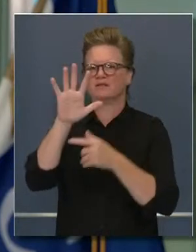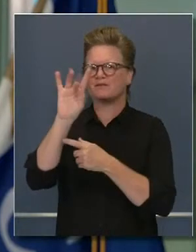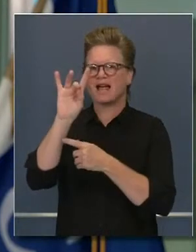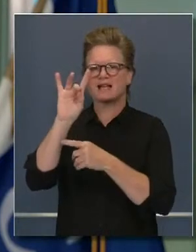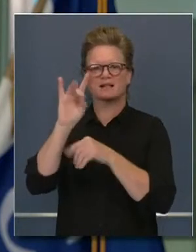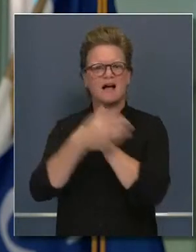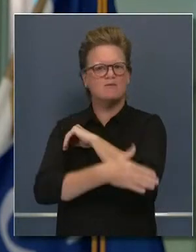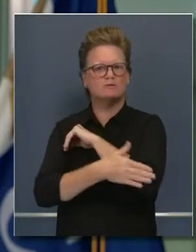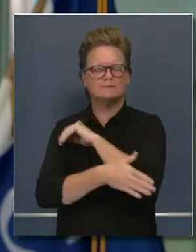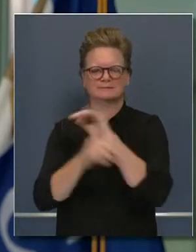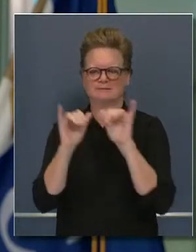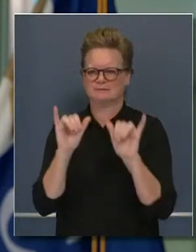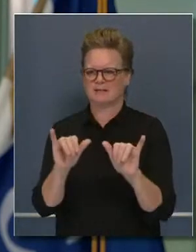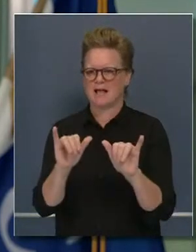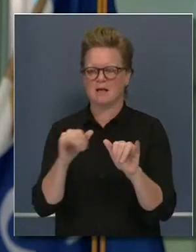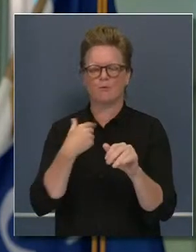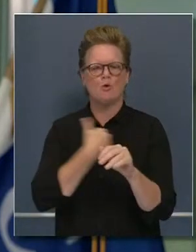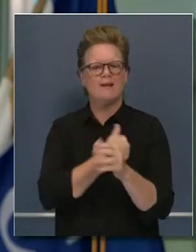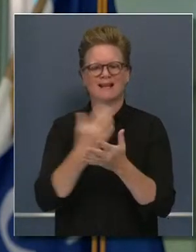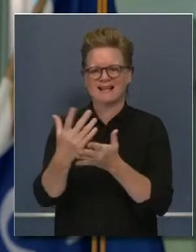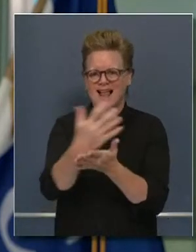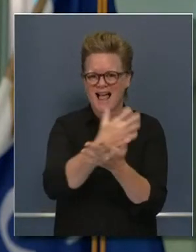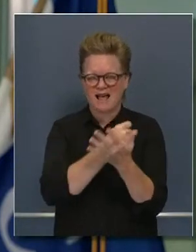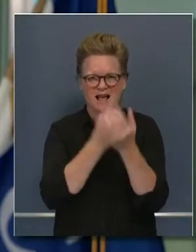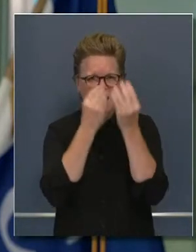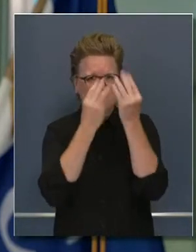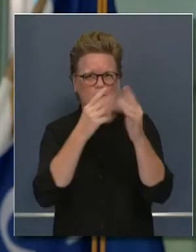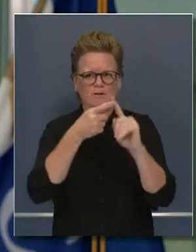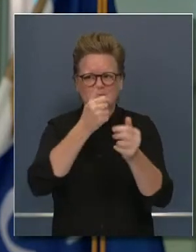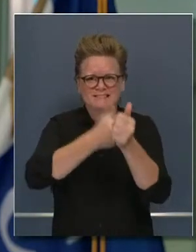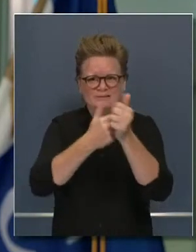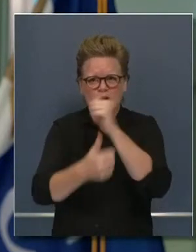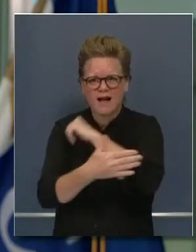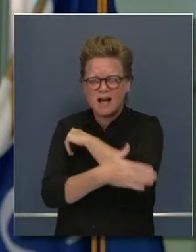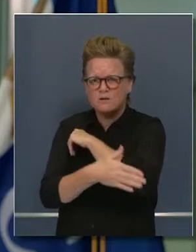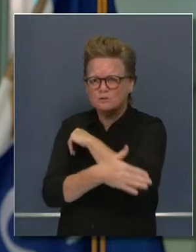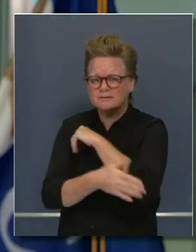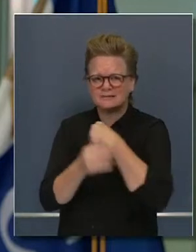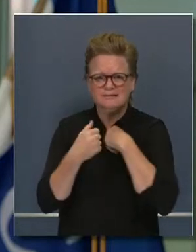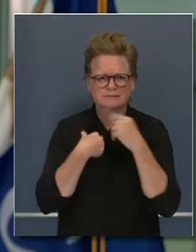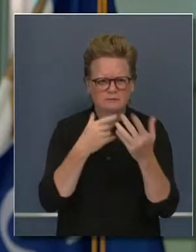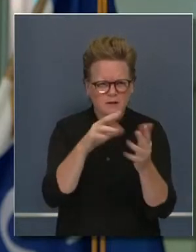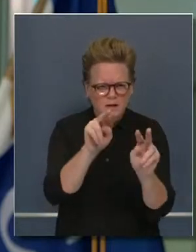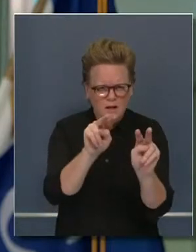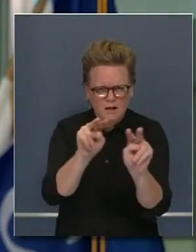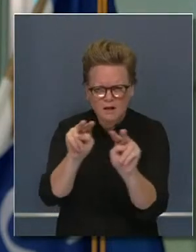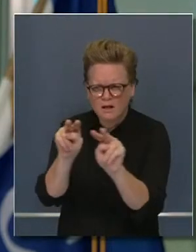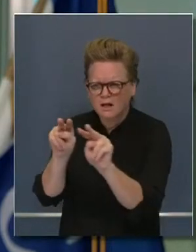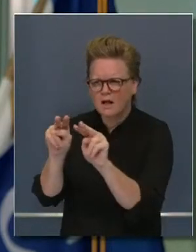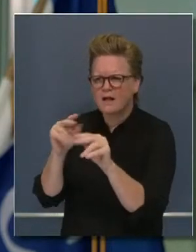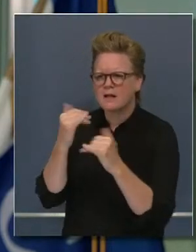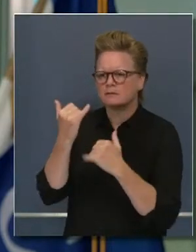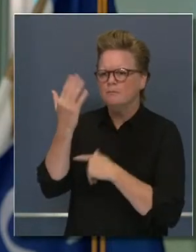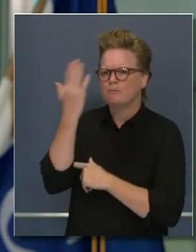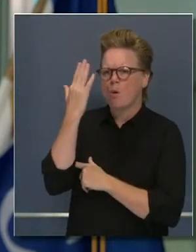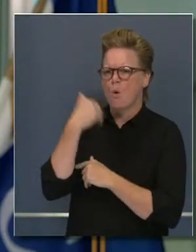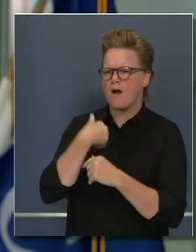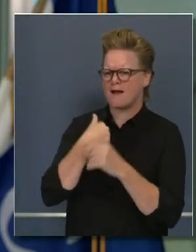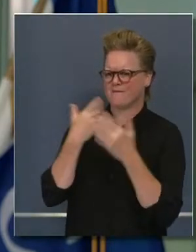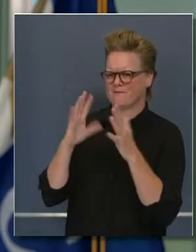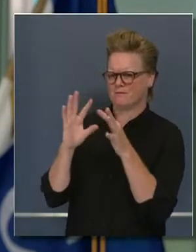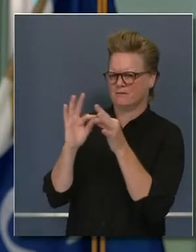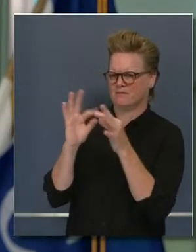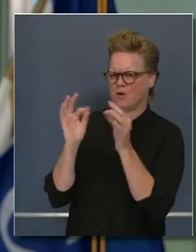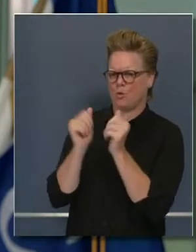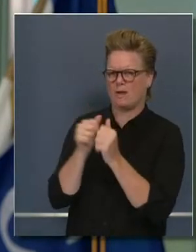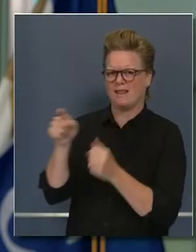forth. In fact, this morning we specifically had a conversation with Marin, with Dr. Galley, and Dr. Galley's